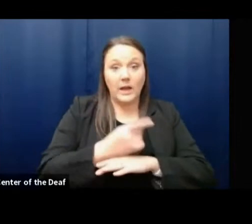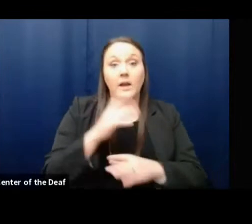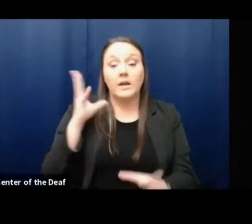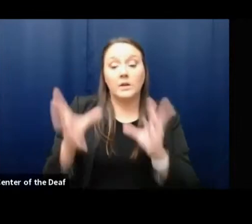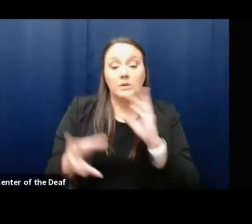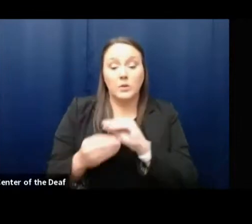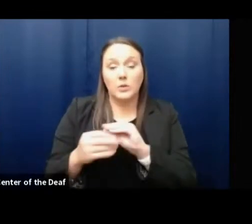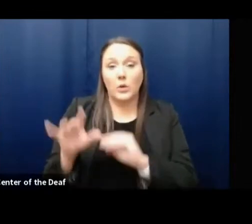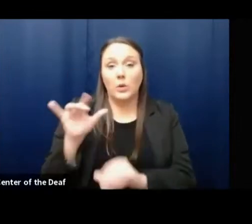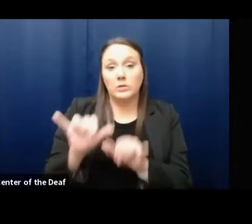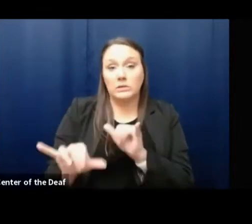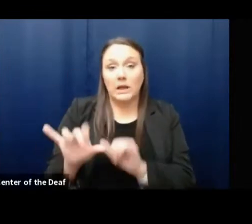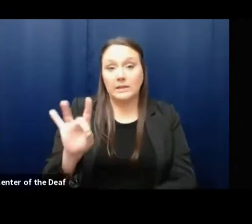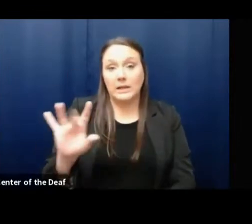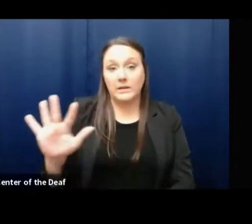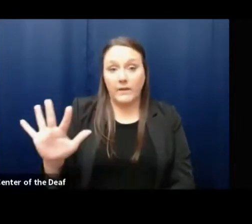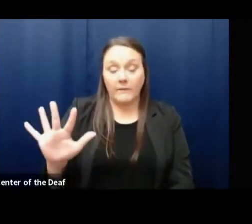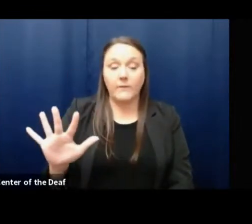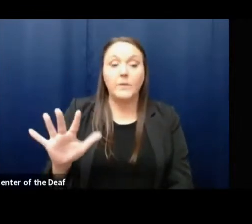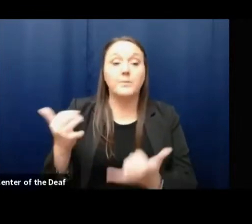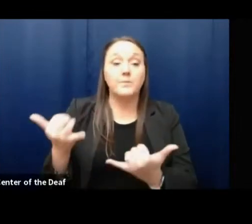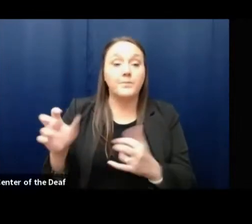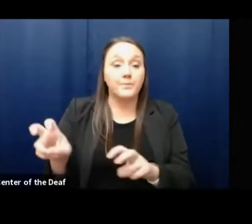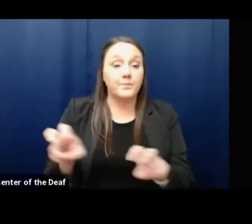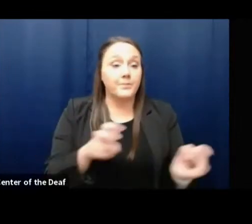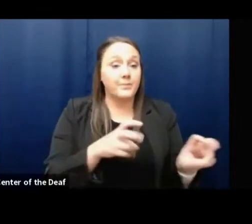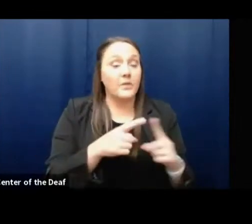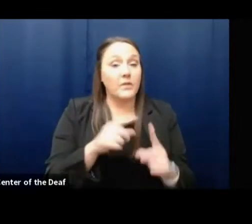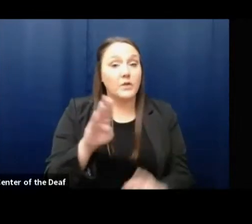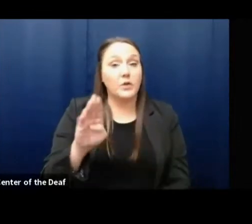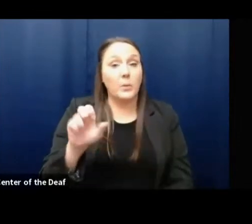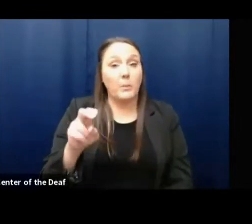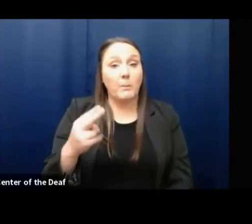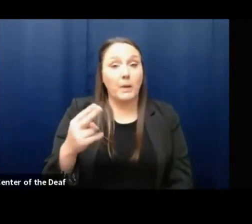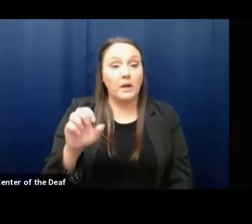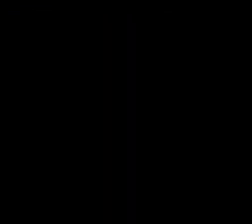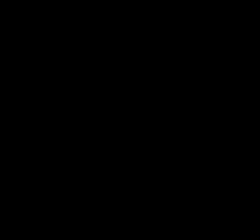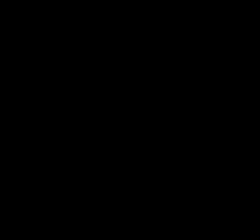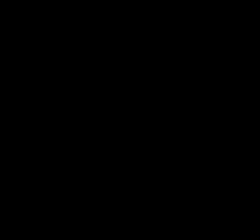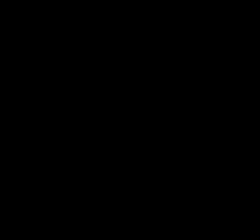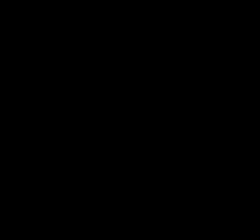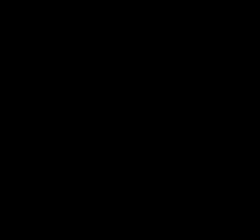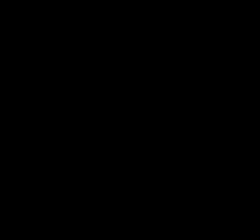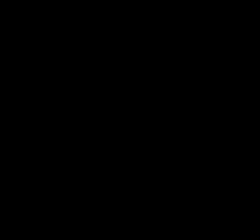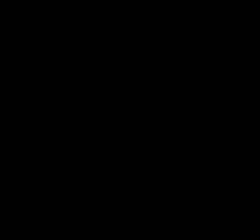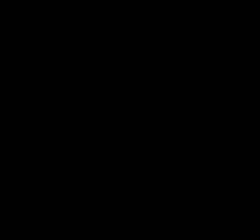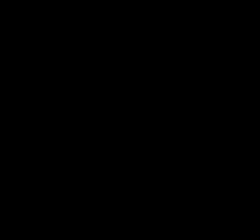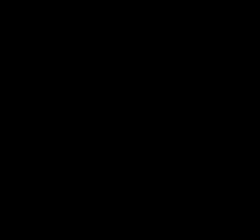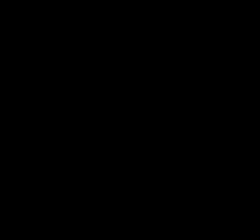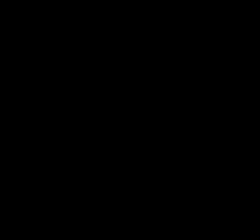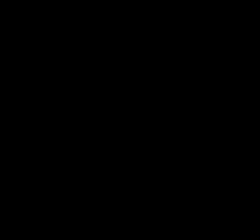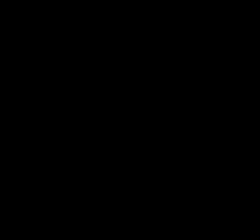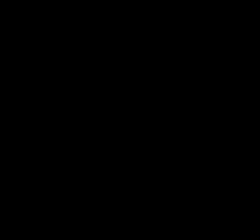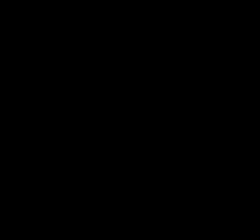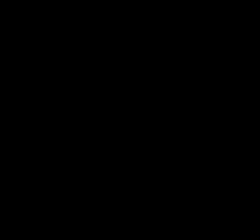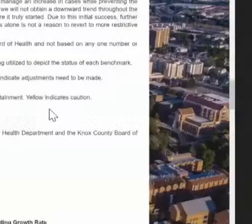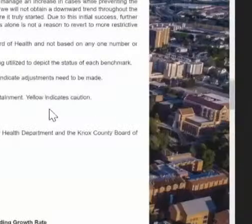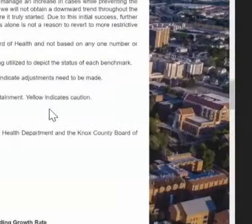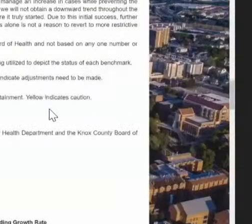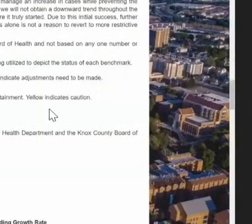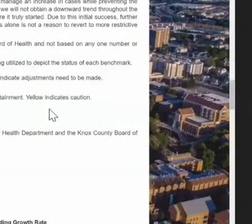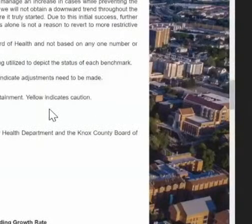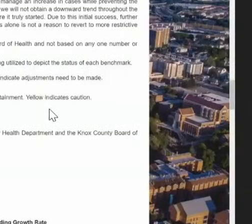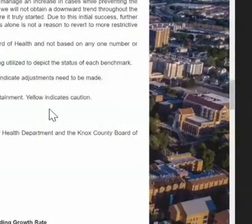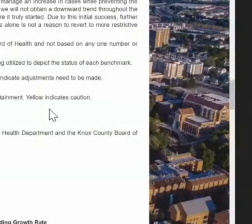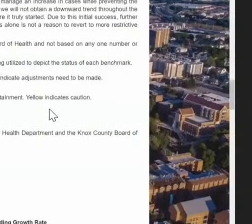85. And now we'll transition to the benchmarks for the day or for the week. As a reminder, for the majority of